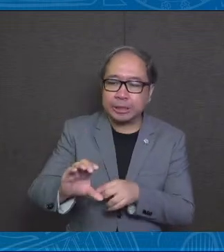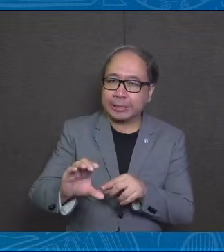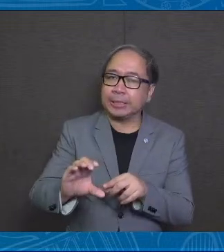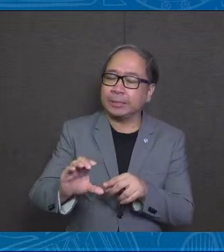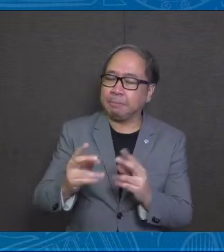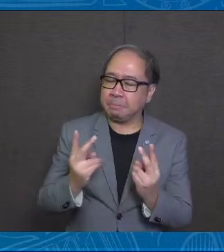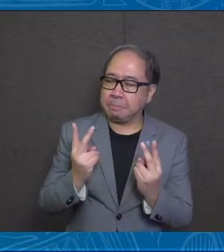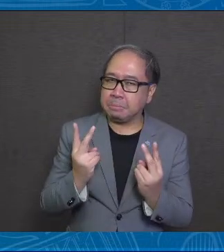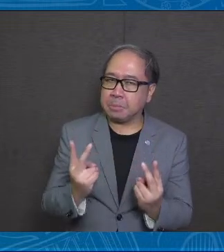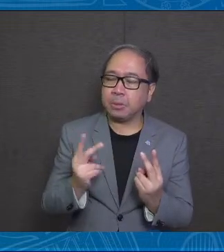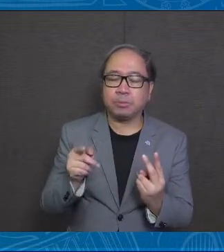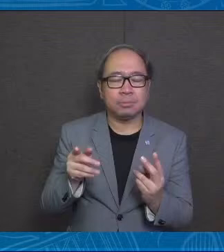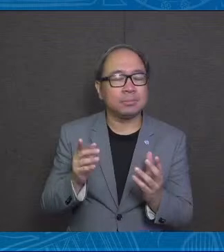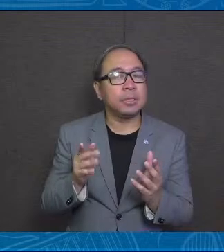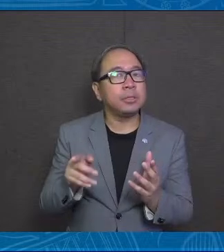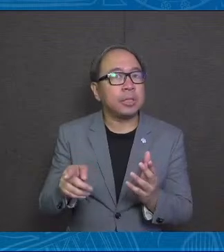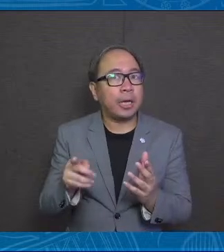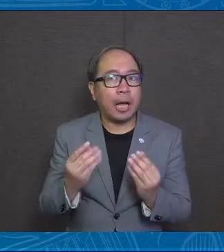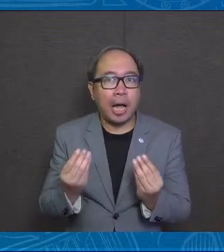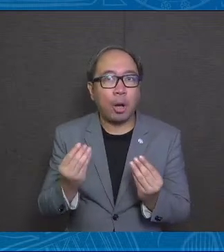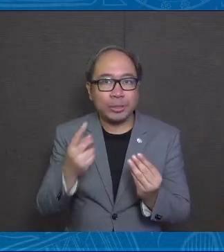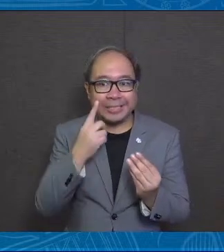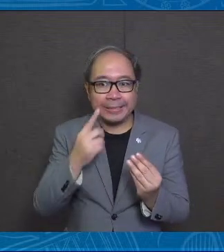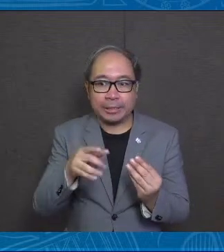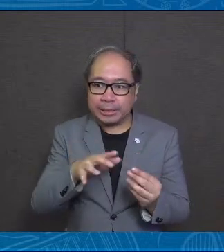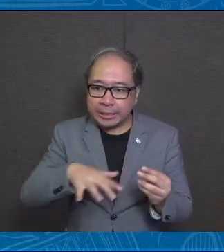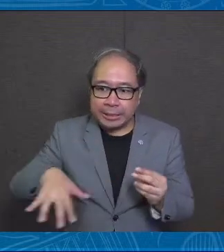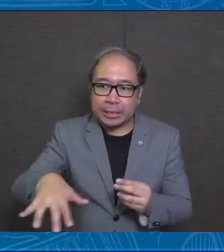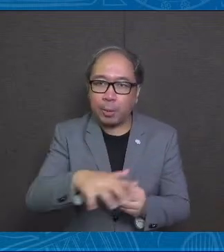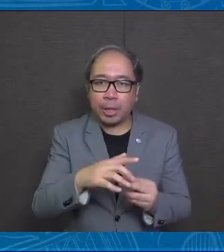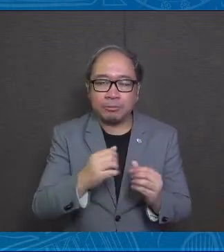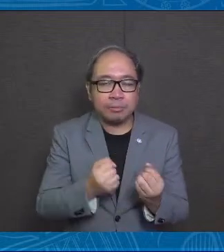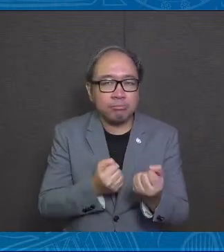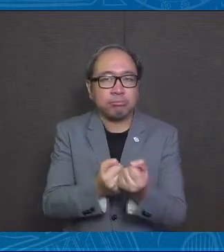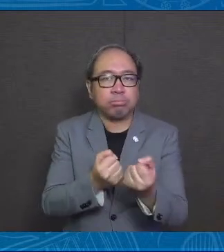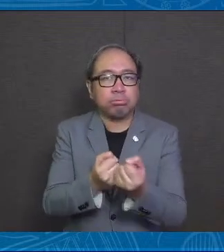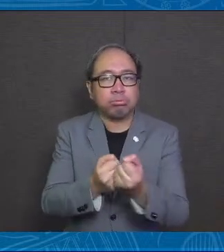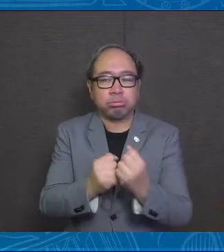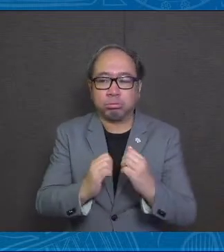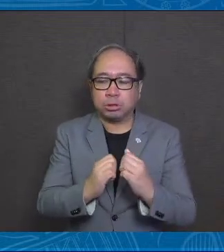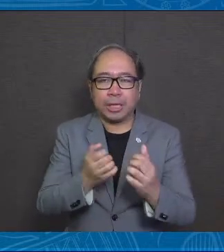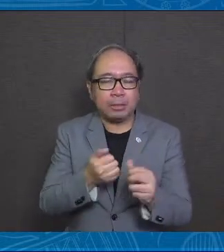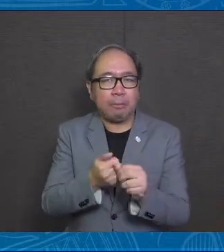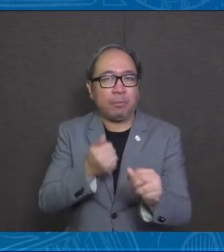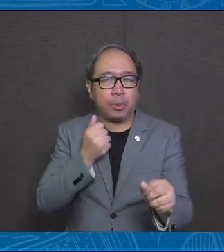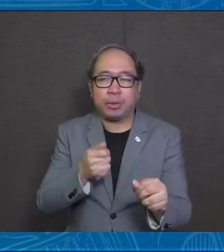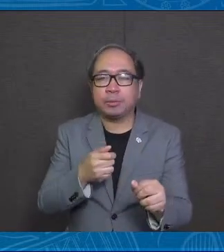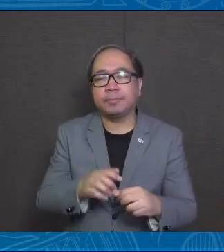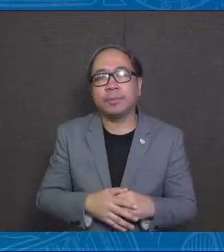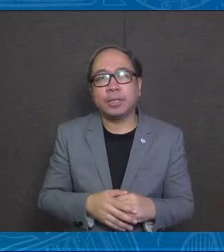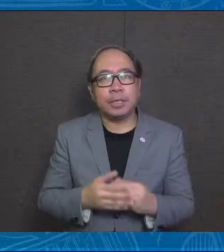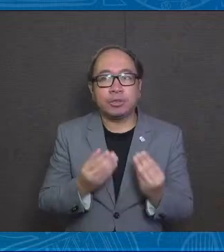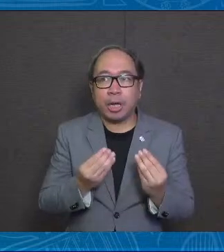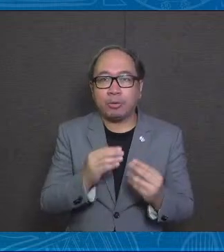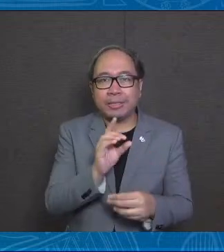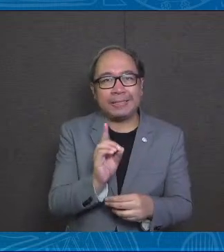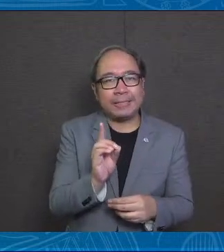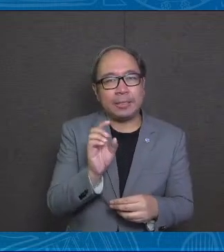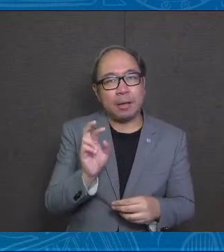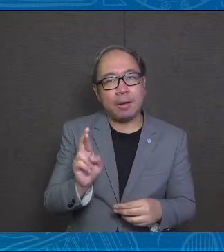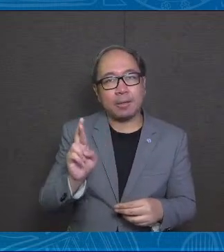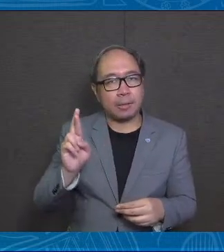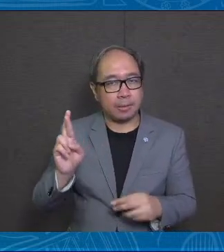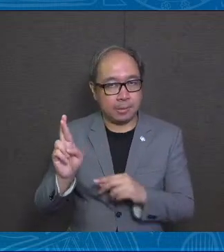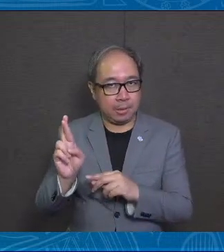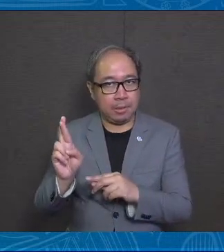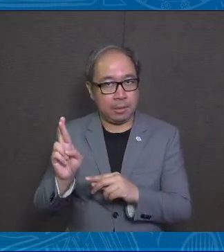especially in the development space. So the aim of today's session is really to focus on how we can ensure that disaster risk reduction is